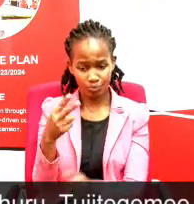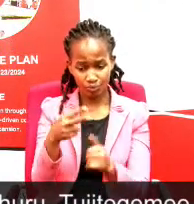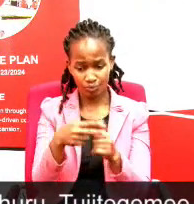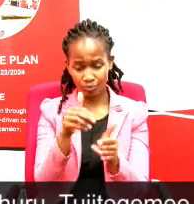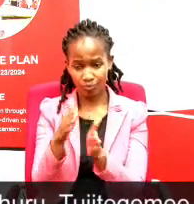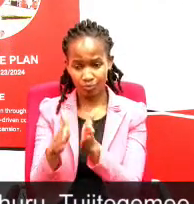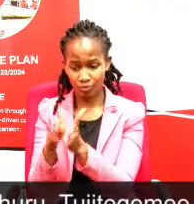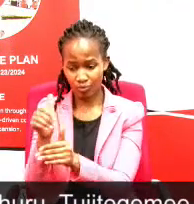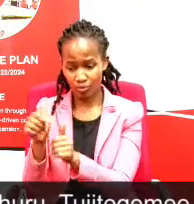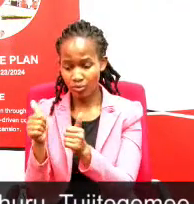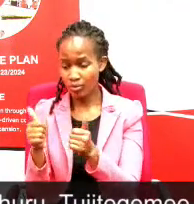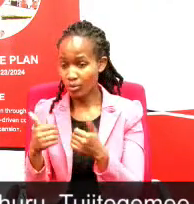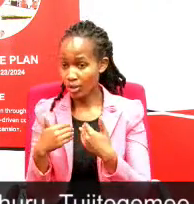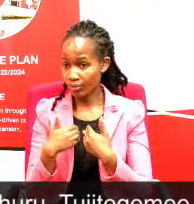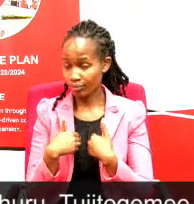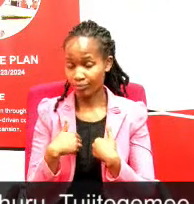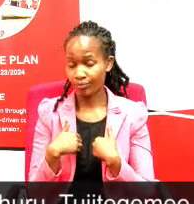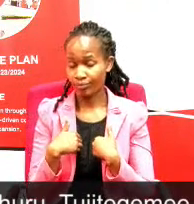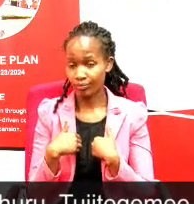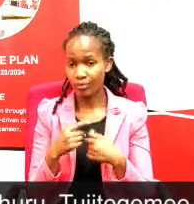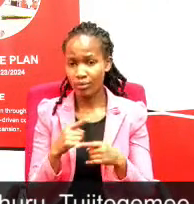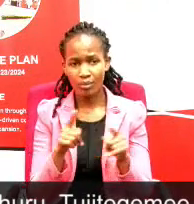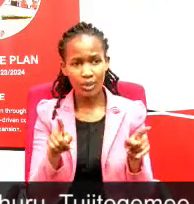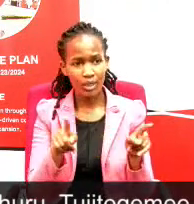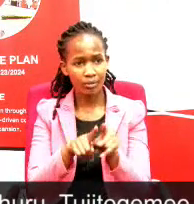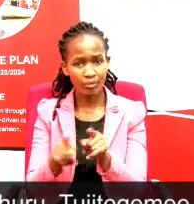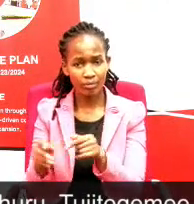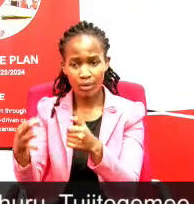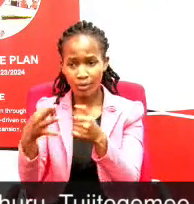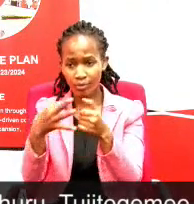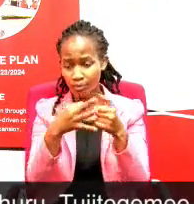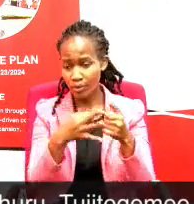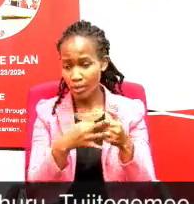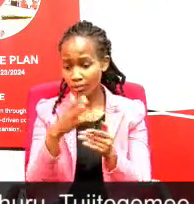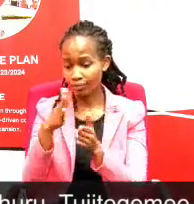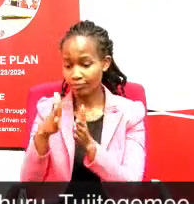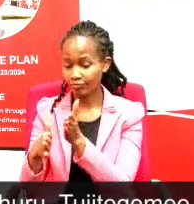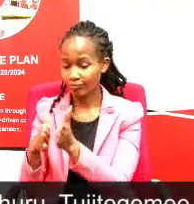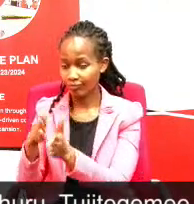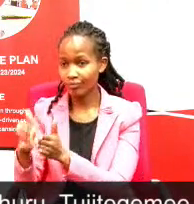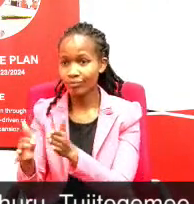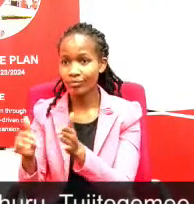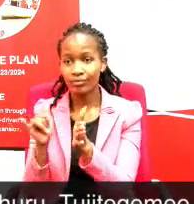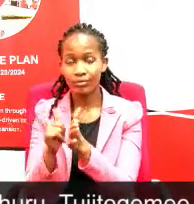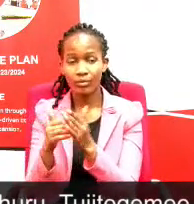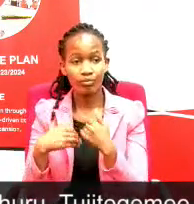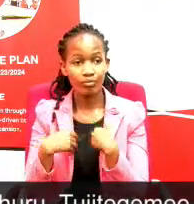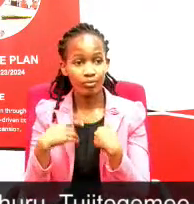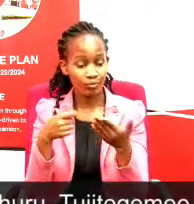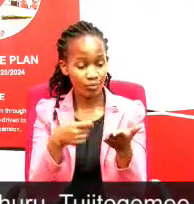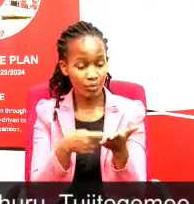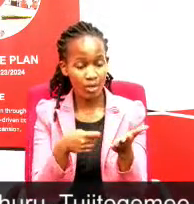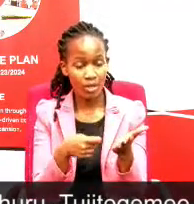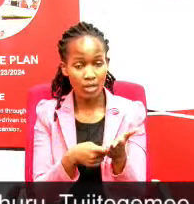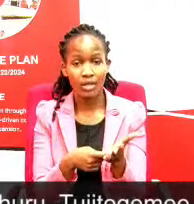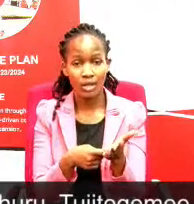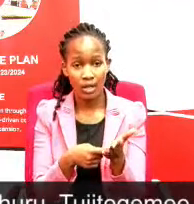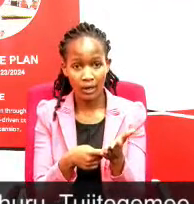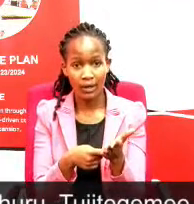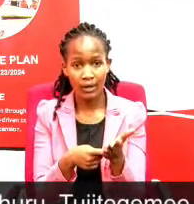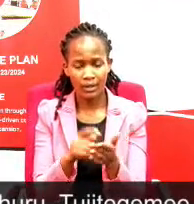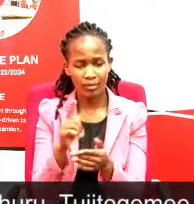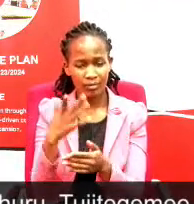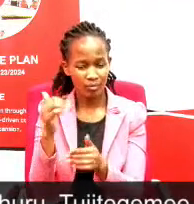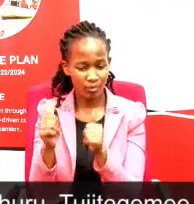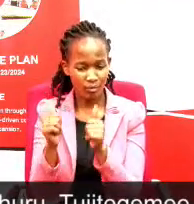had data driven compliance, but the 8th corporate plan as technology driven plan. One